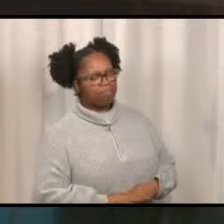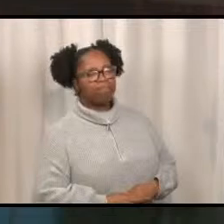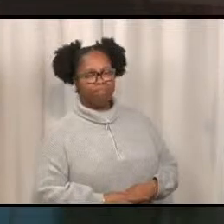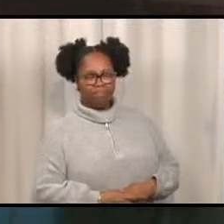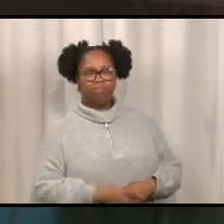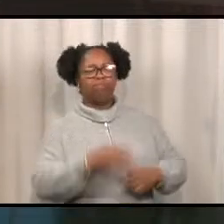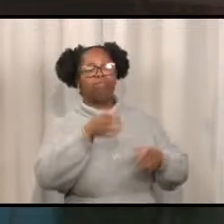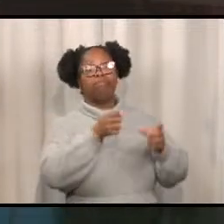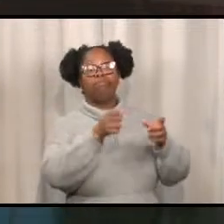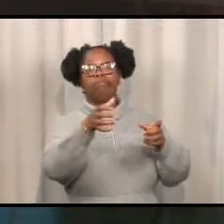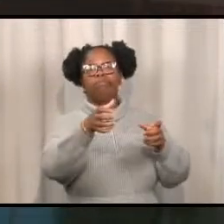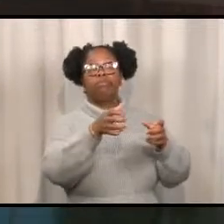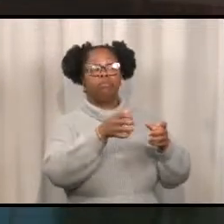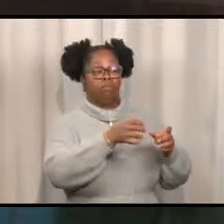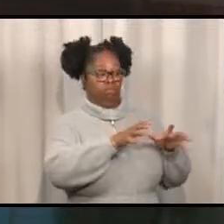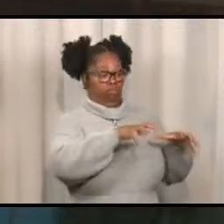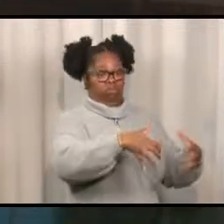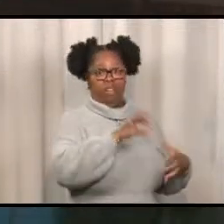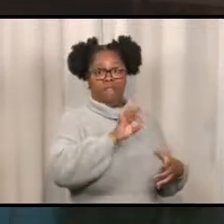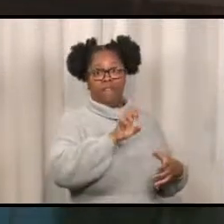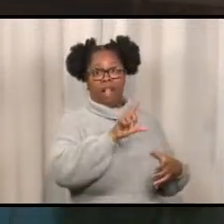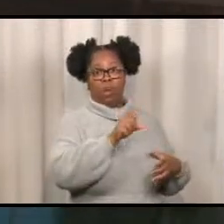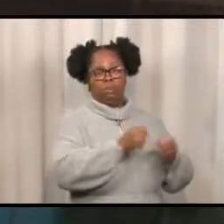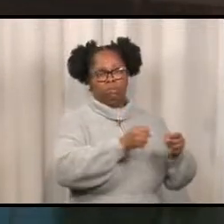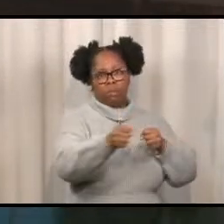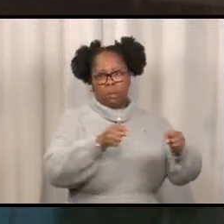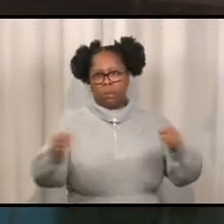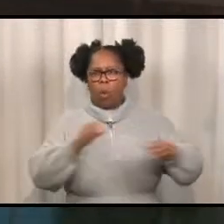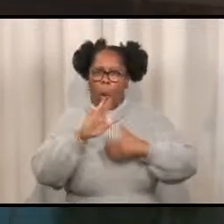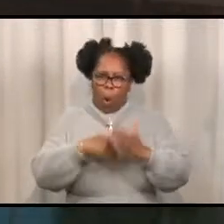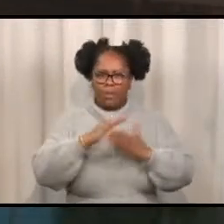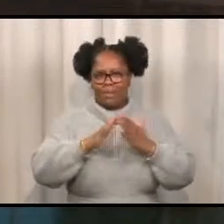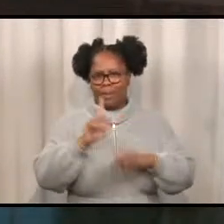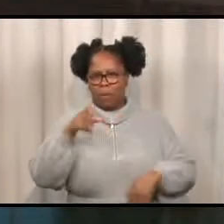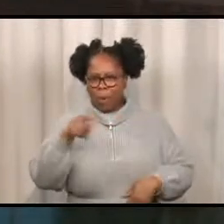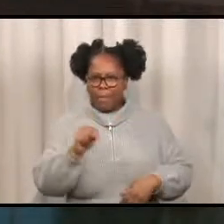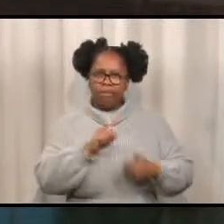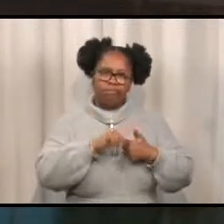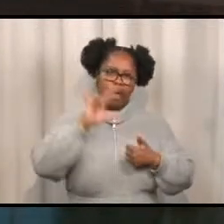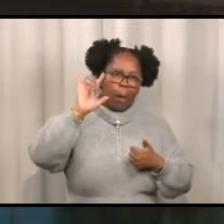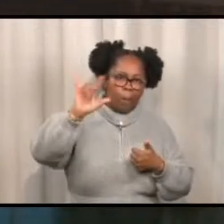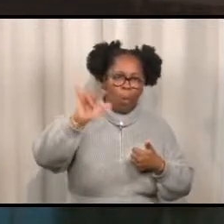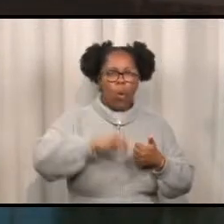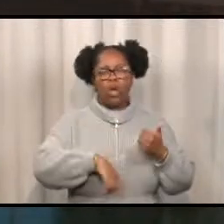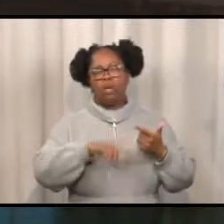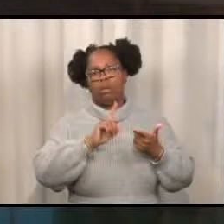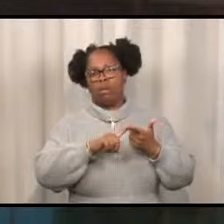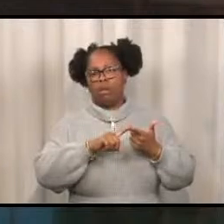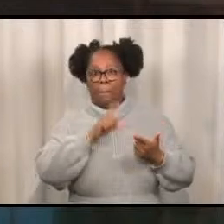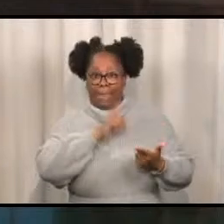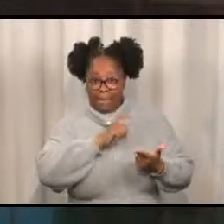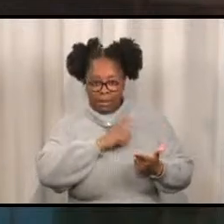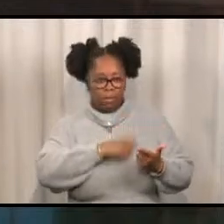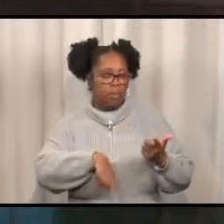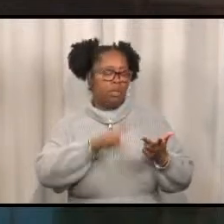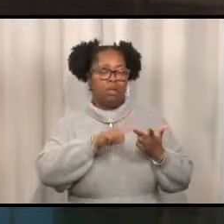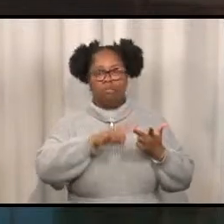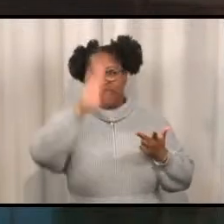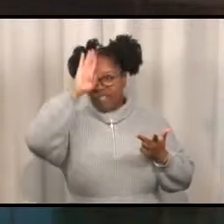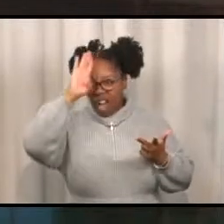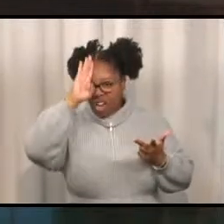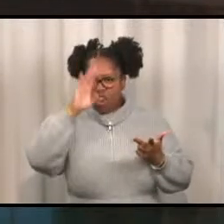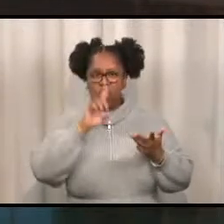placing individuals across most of the city departments. So we have folks working at the airport, the police department,